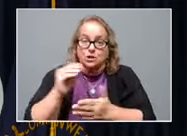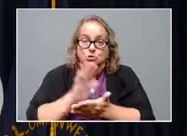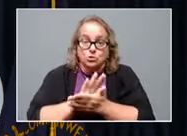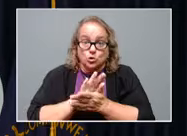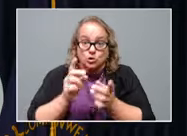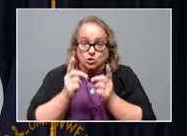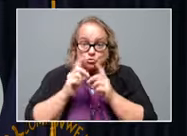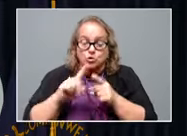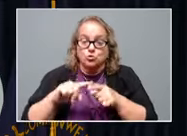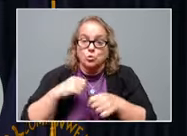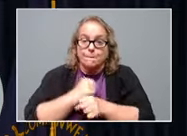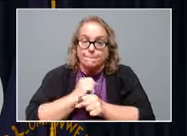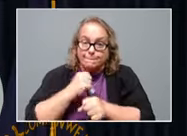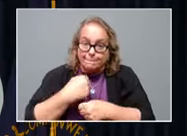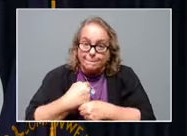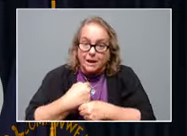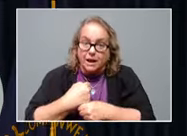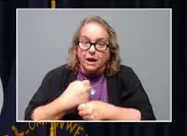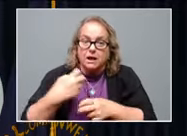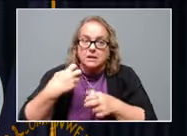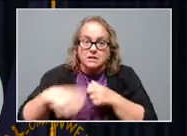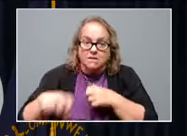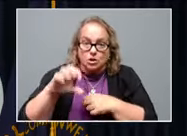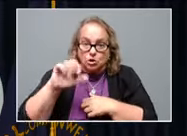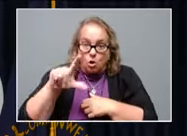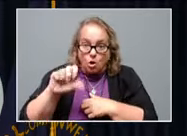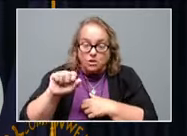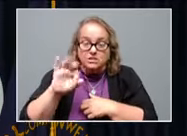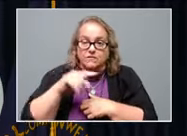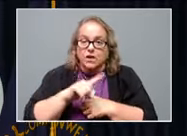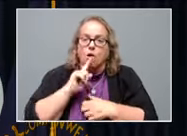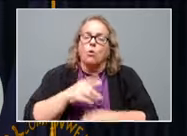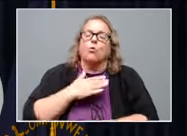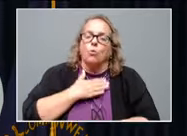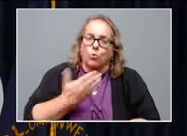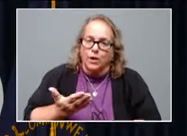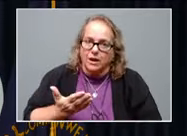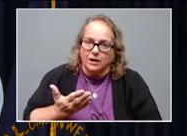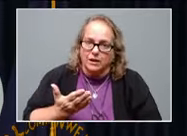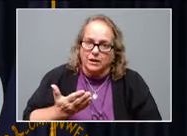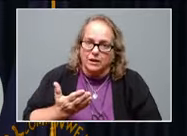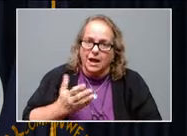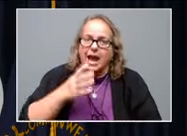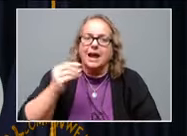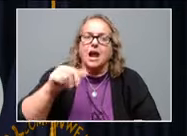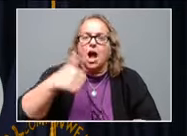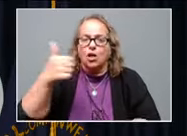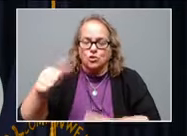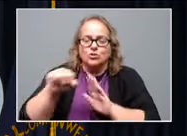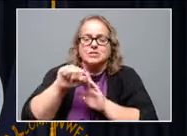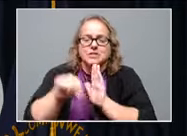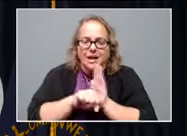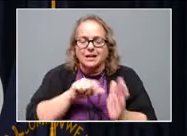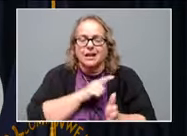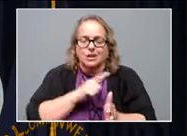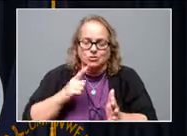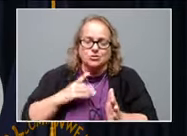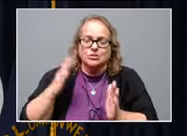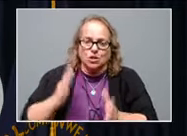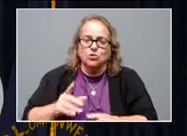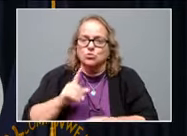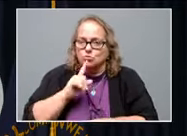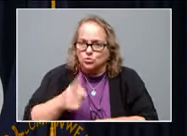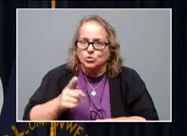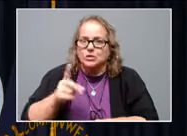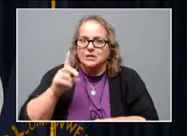make tough calls if they are willing to. And certainly there are other state legislatures that went in